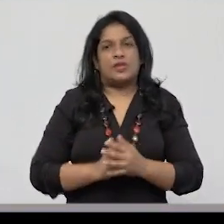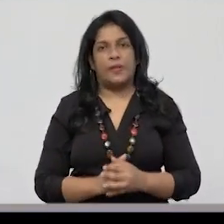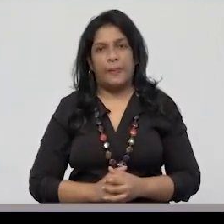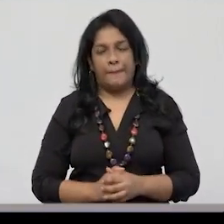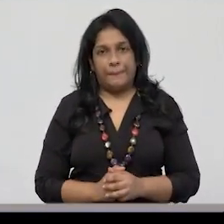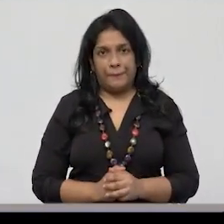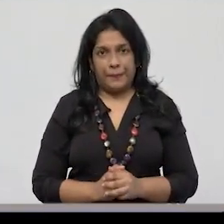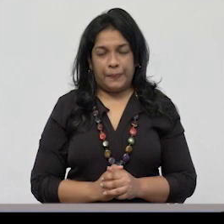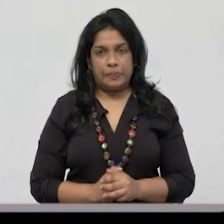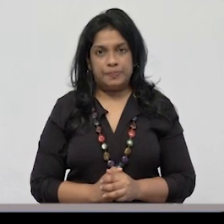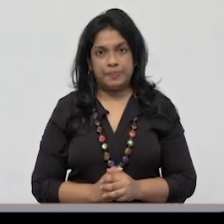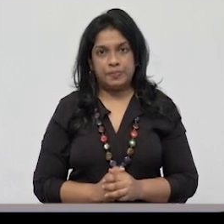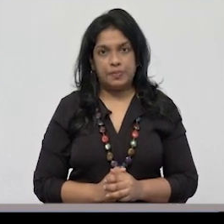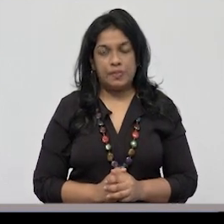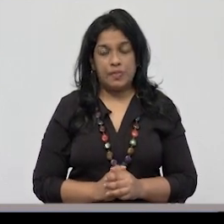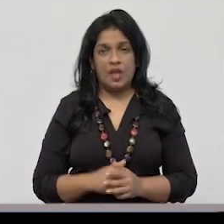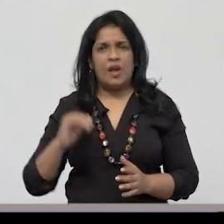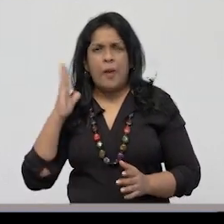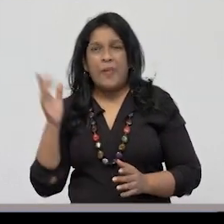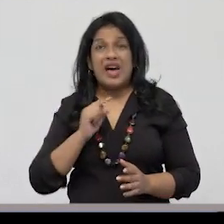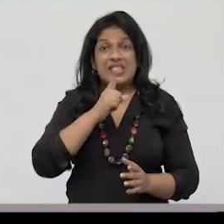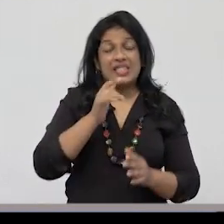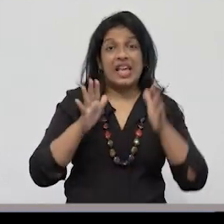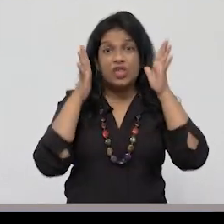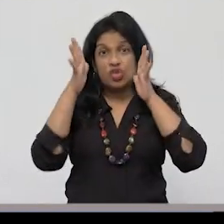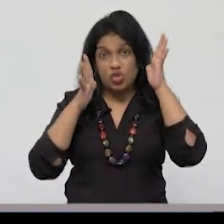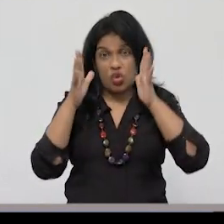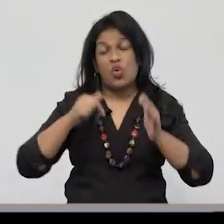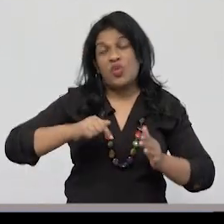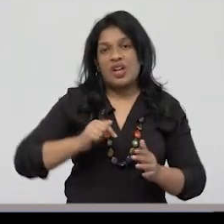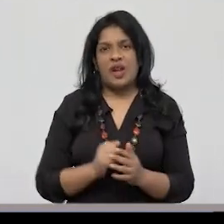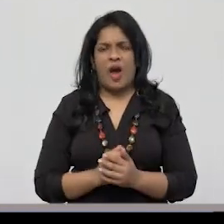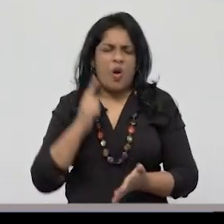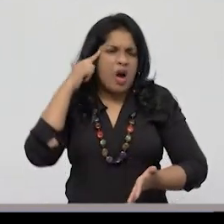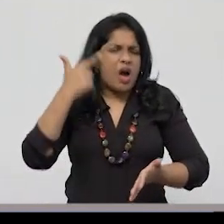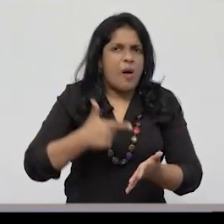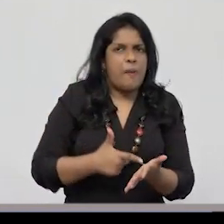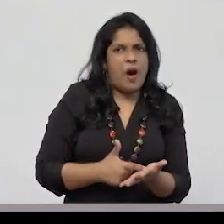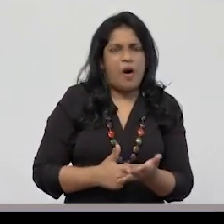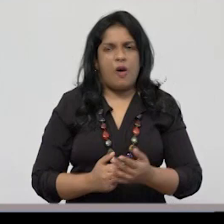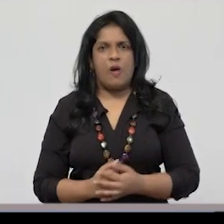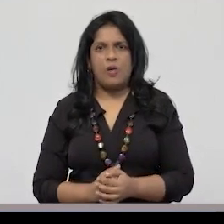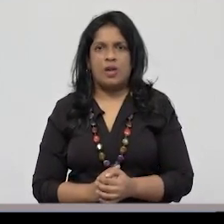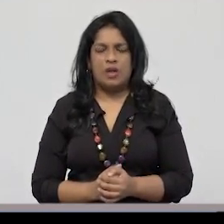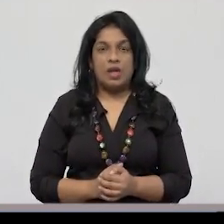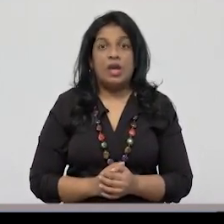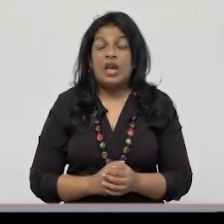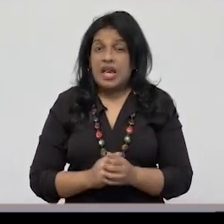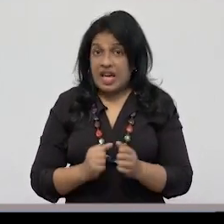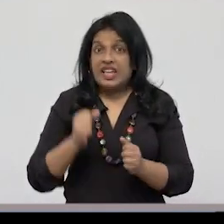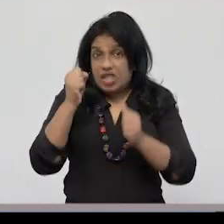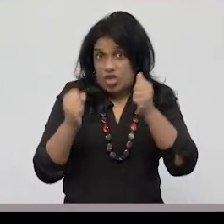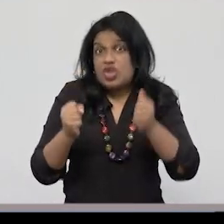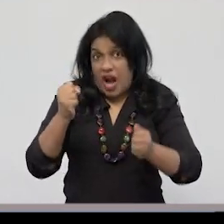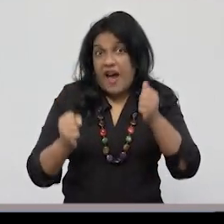truck, right? A truck from a pet store. And it was an aluminium, it